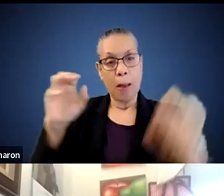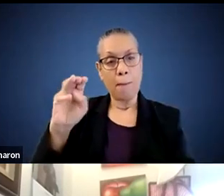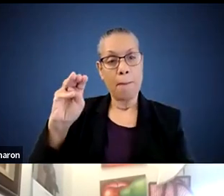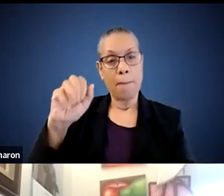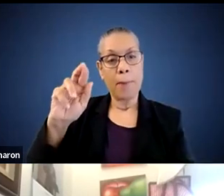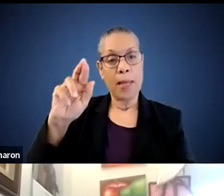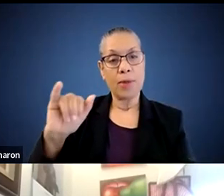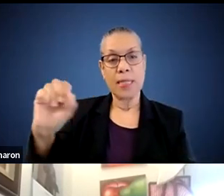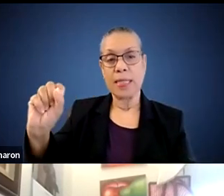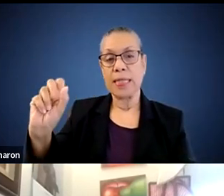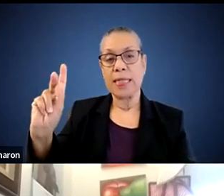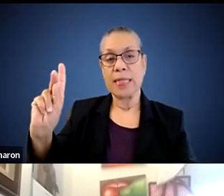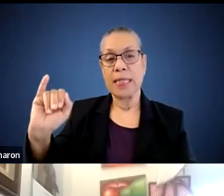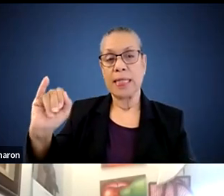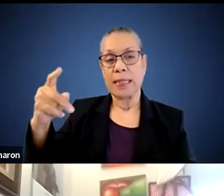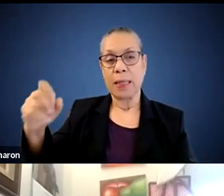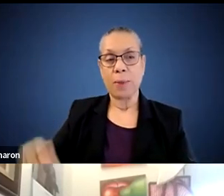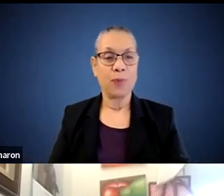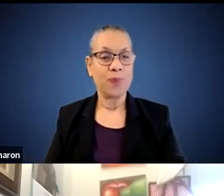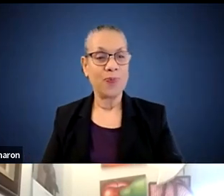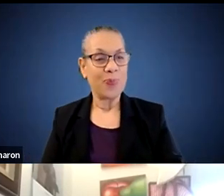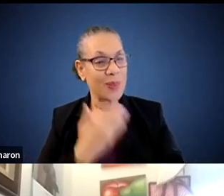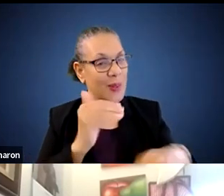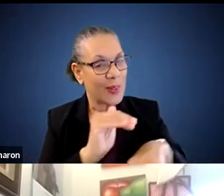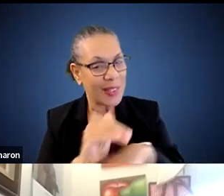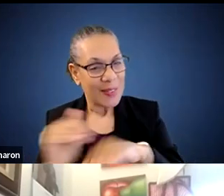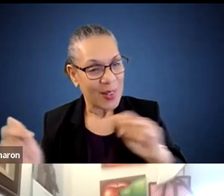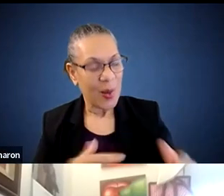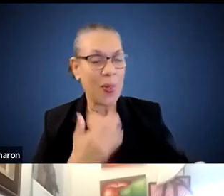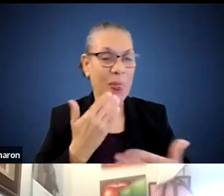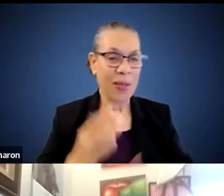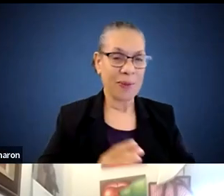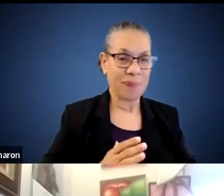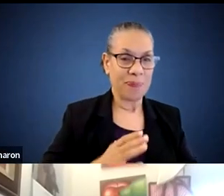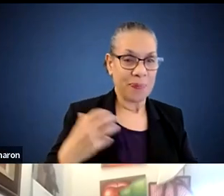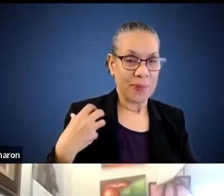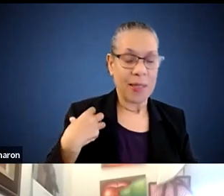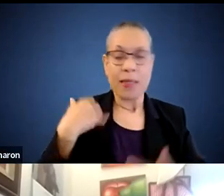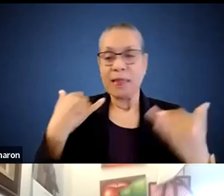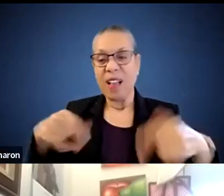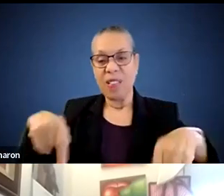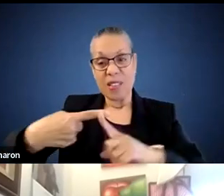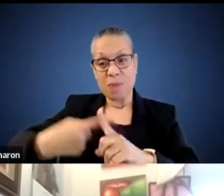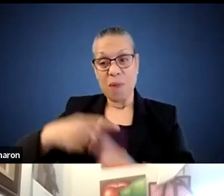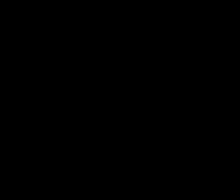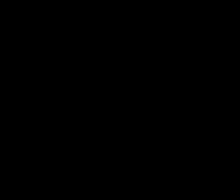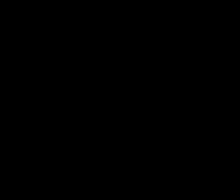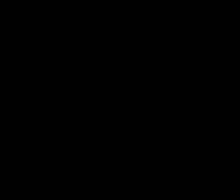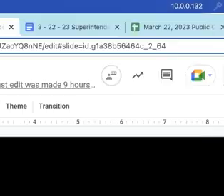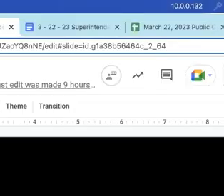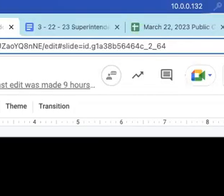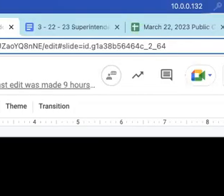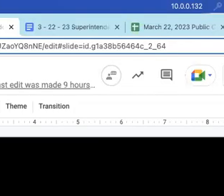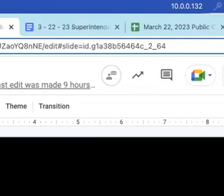skipper thank you madam chair and good evening to everyone you know even though we're only in March we're already beginning